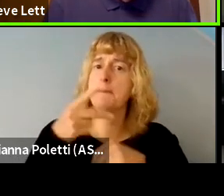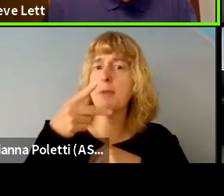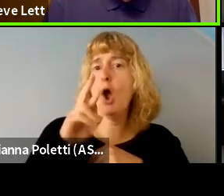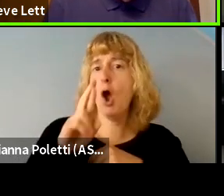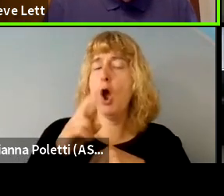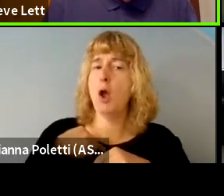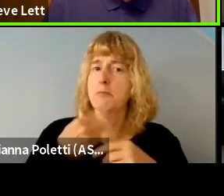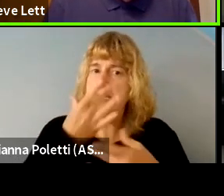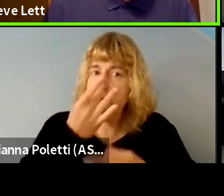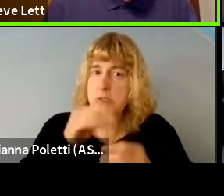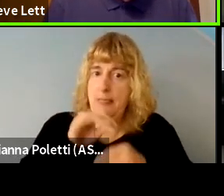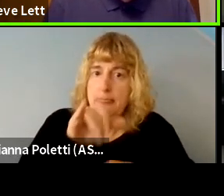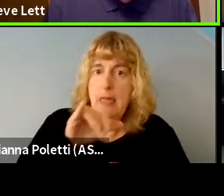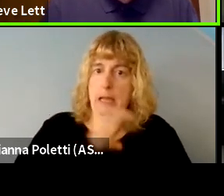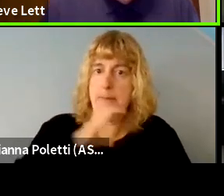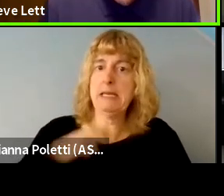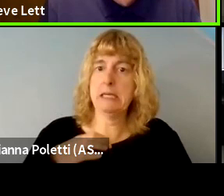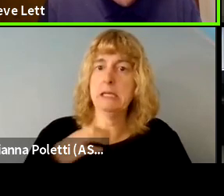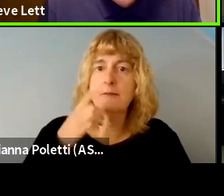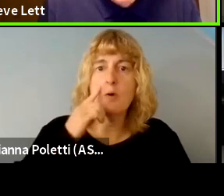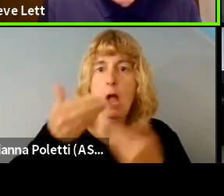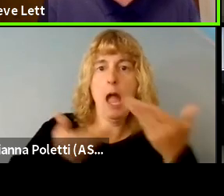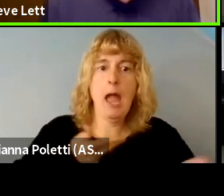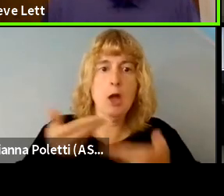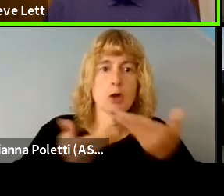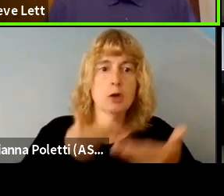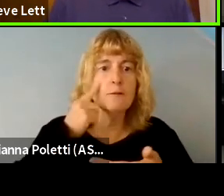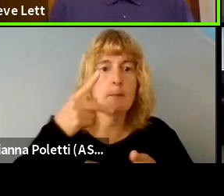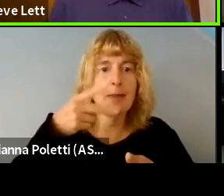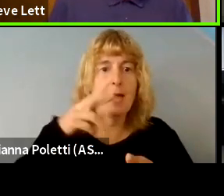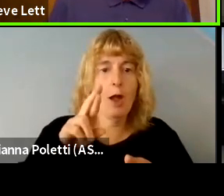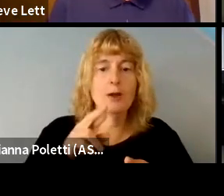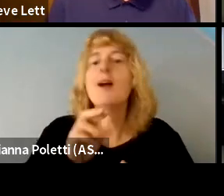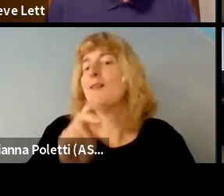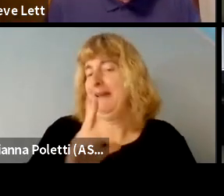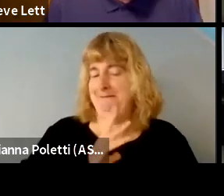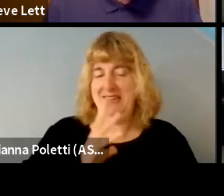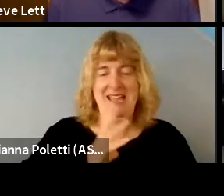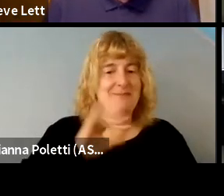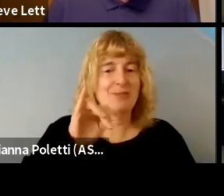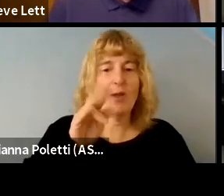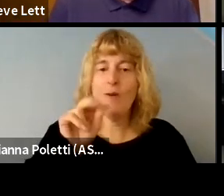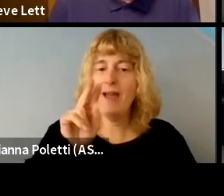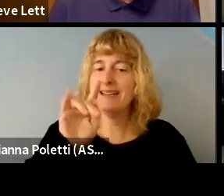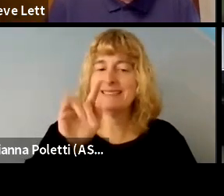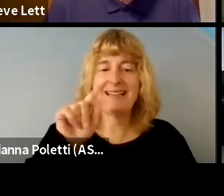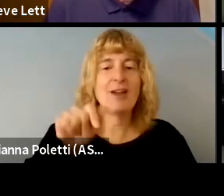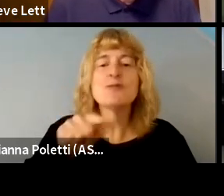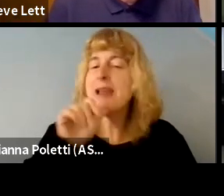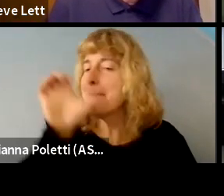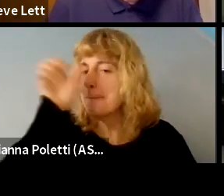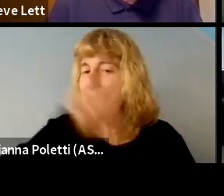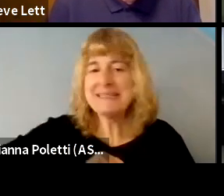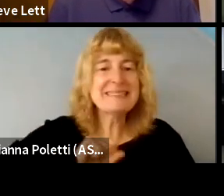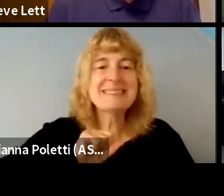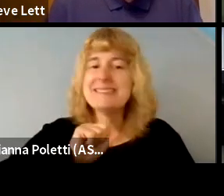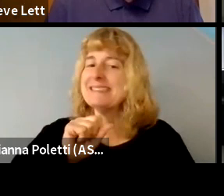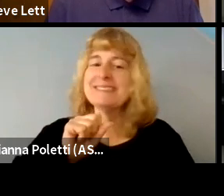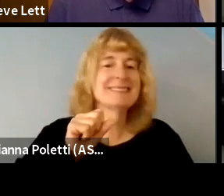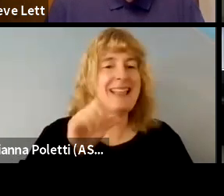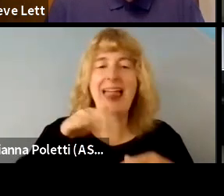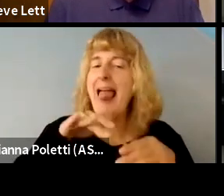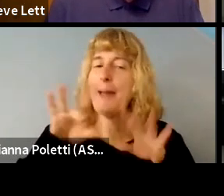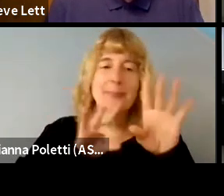That you have not missed out. Okay, great. Okay. Thank